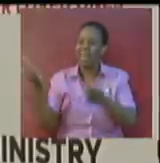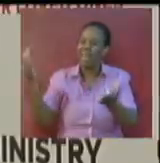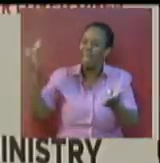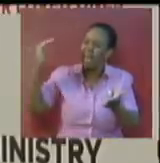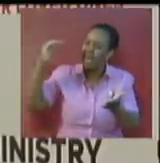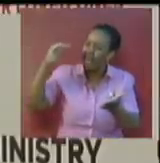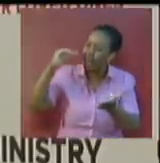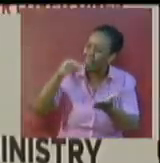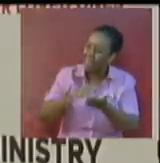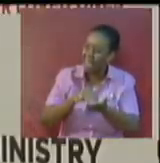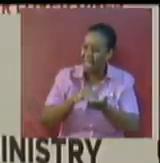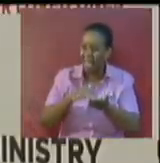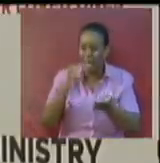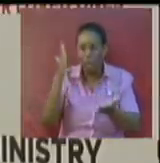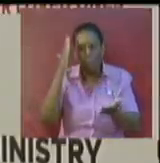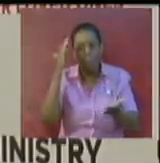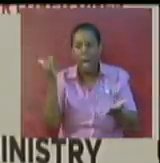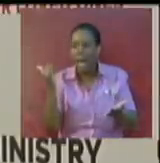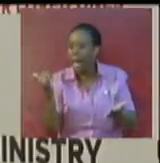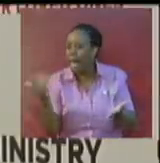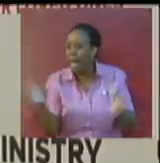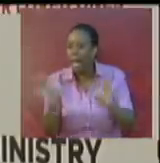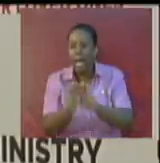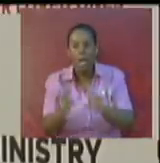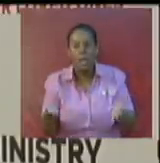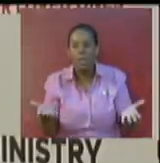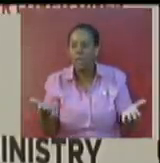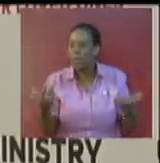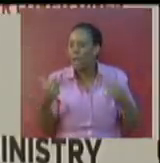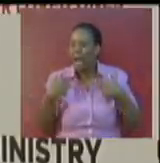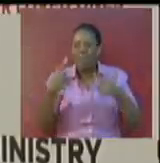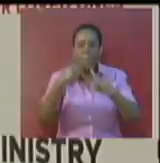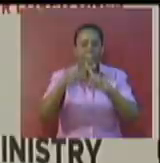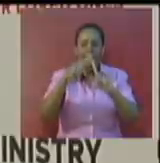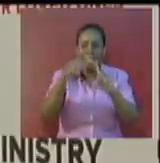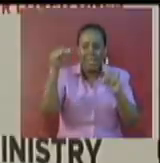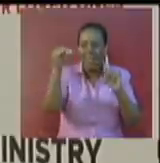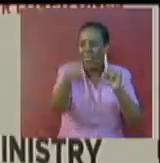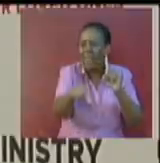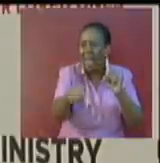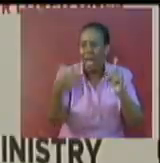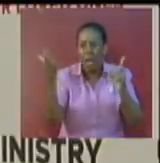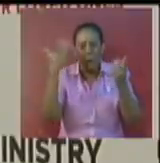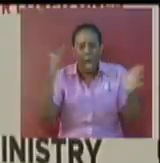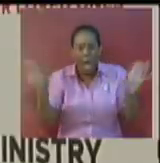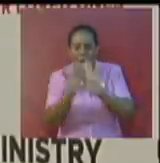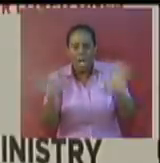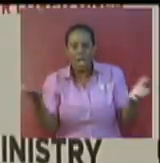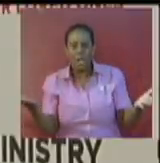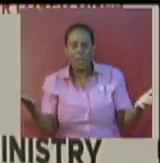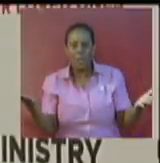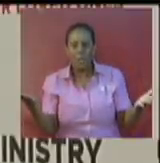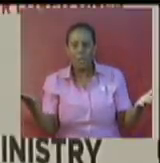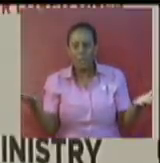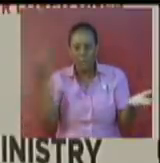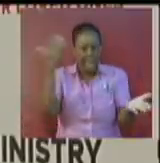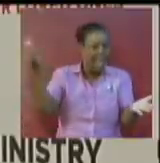to those places with a specific messaging given the data that we have been seeing, and talking to them